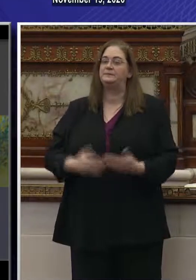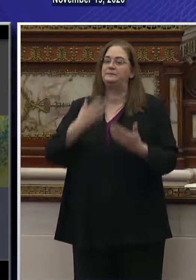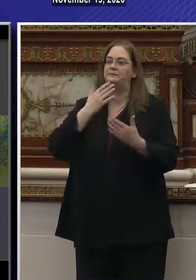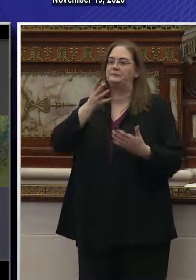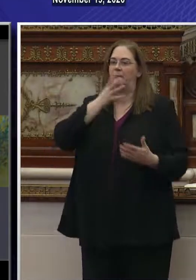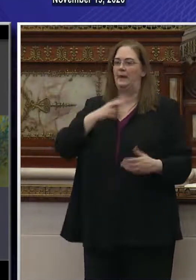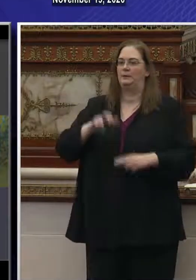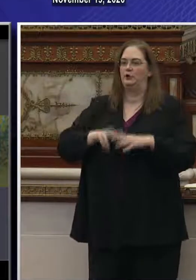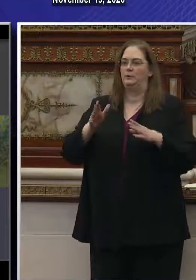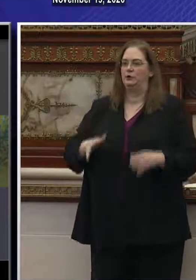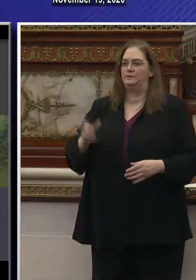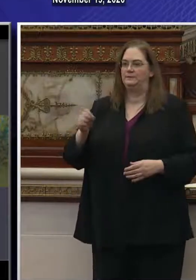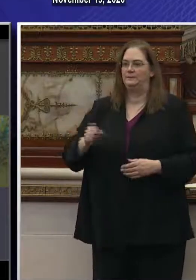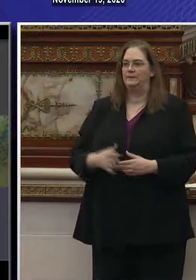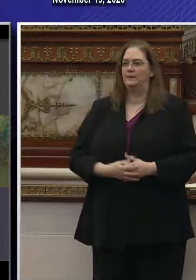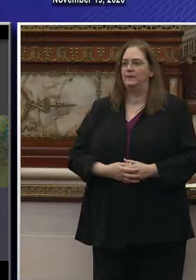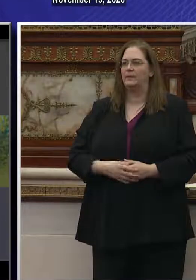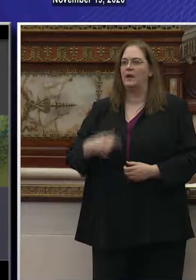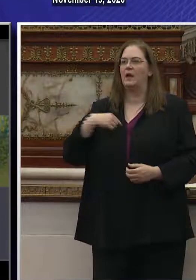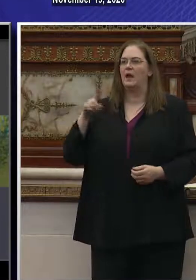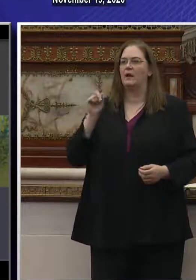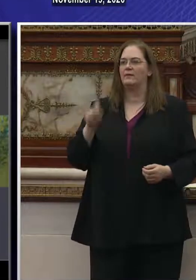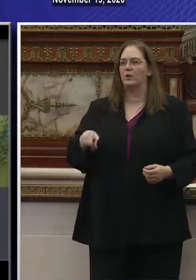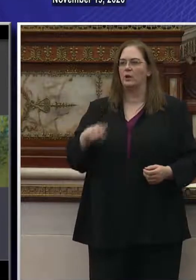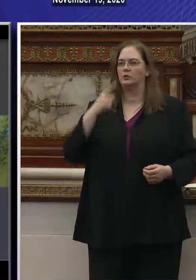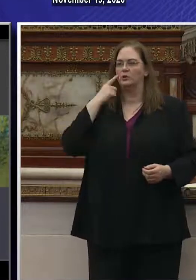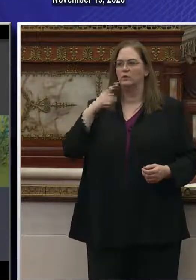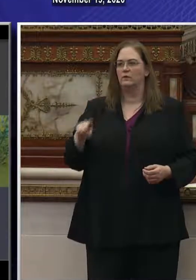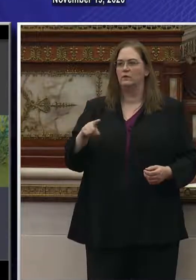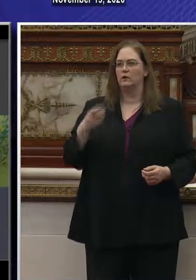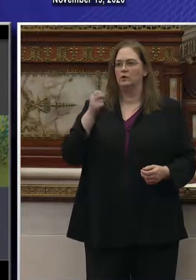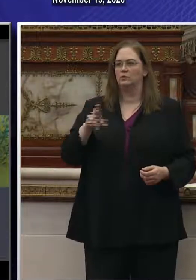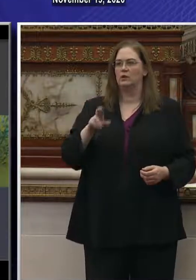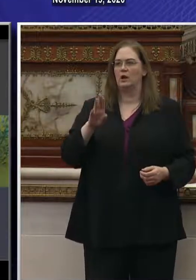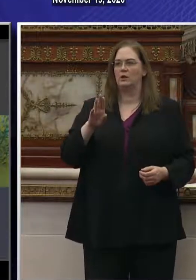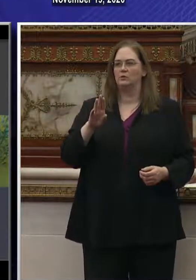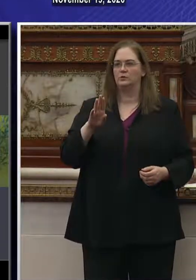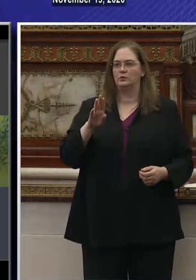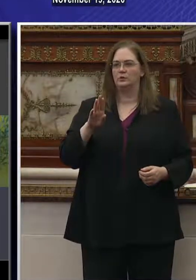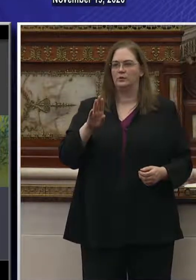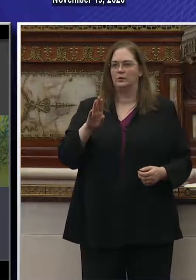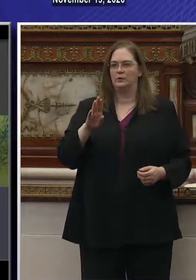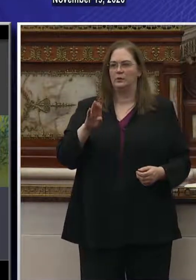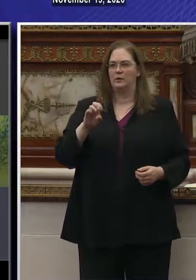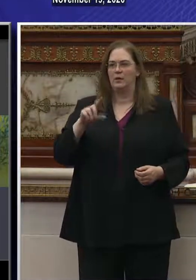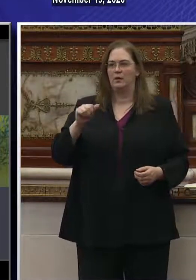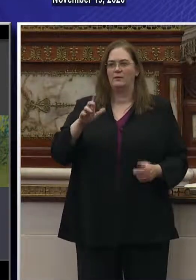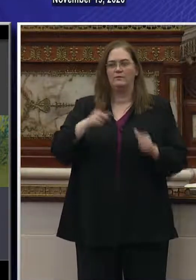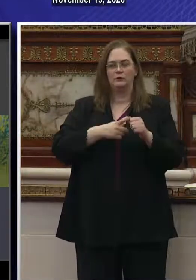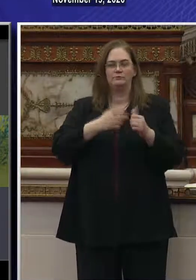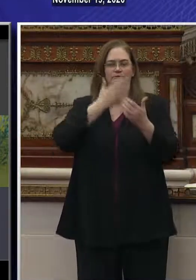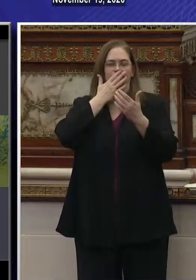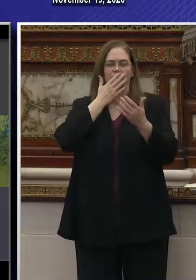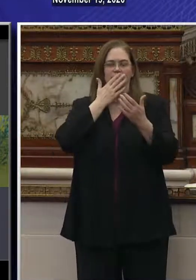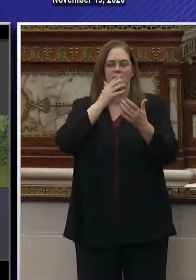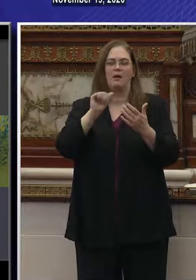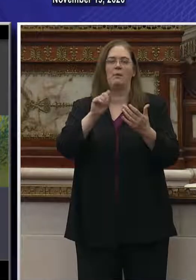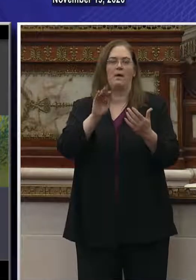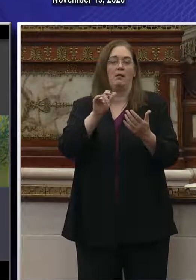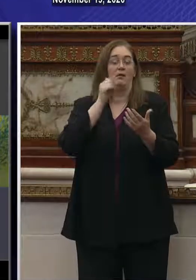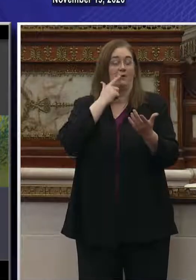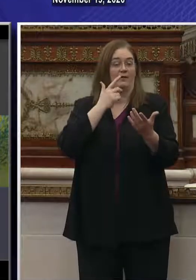Madam Chair. I have a question for Dr. Abella. First, I just want to thank him for his long